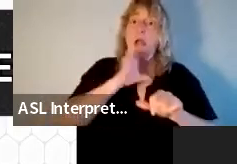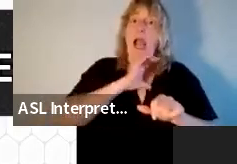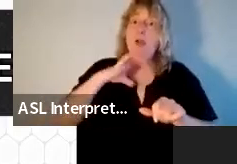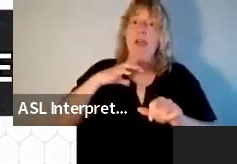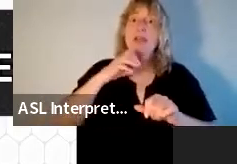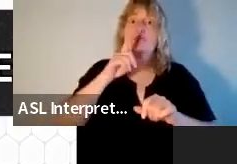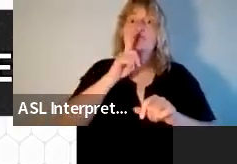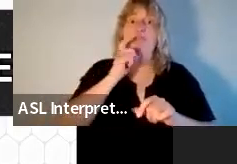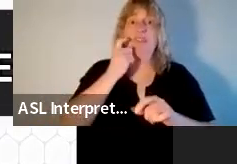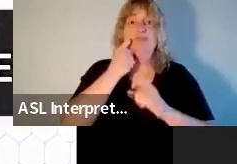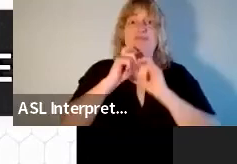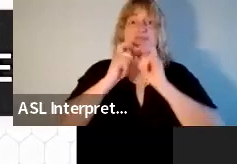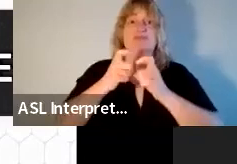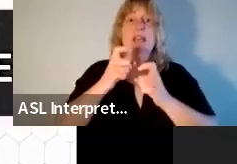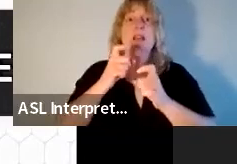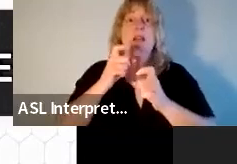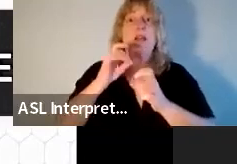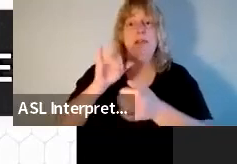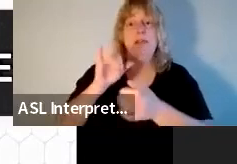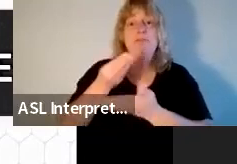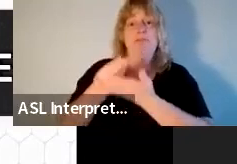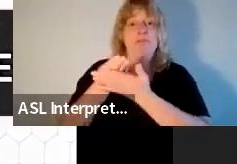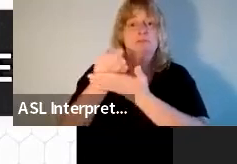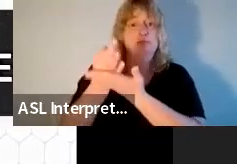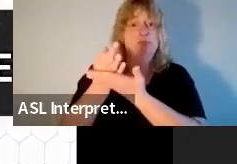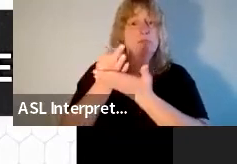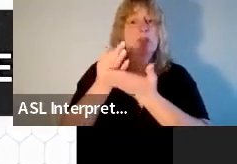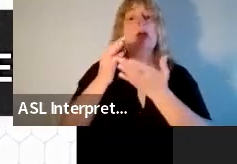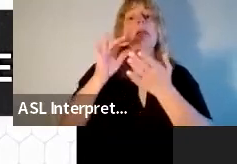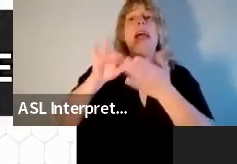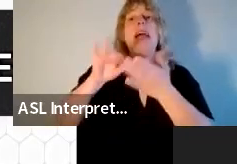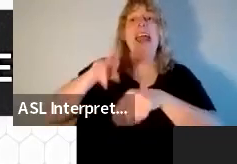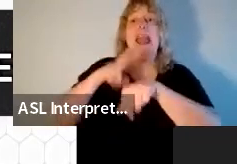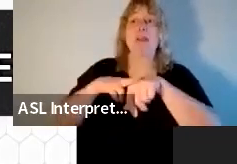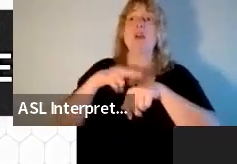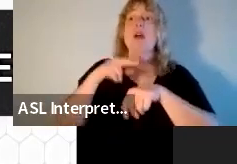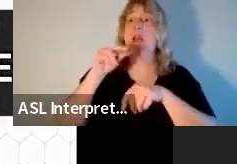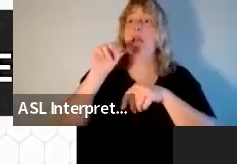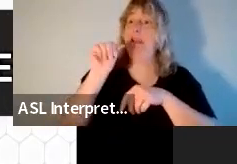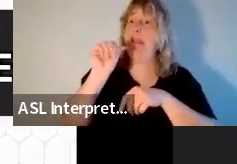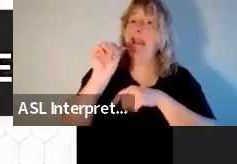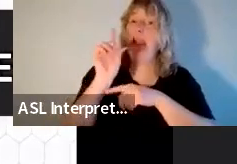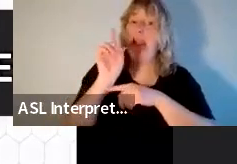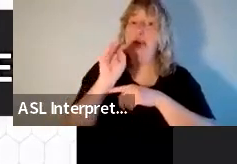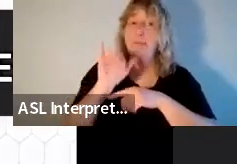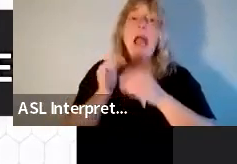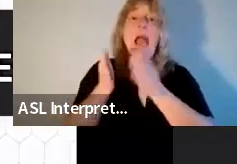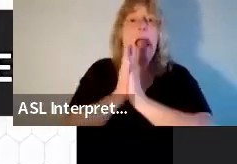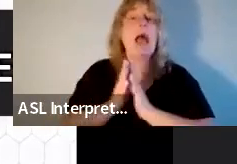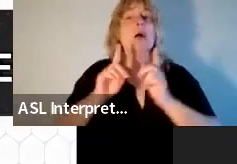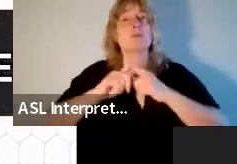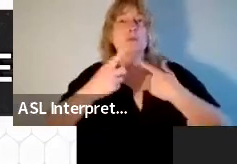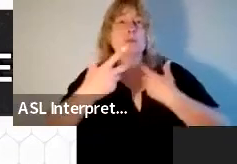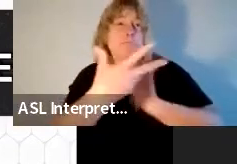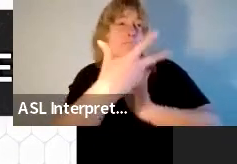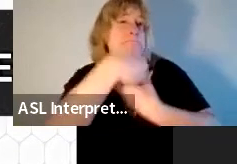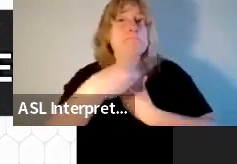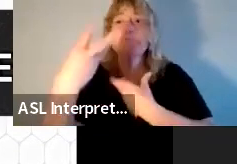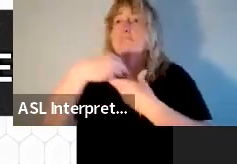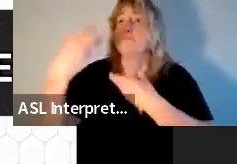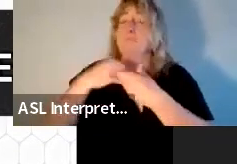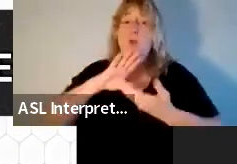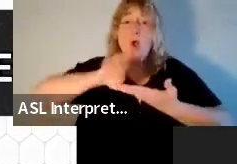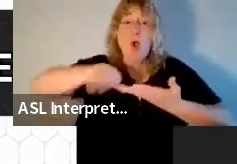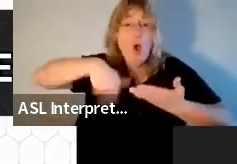of astronomy and astrophysics. This is the National Academy has been asked to engage the entire community and develop a